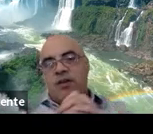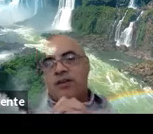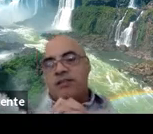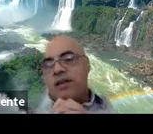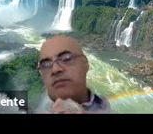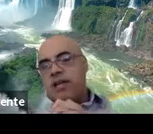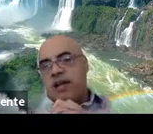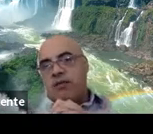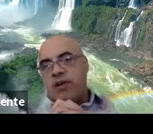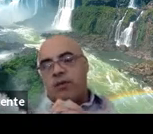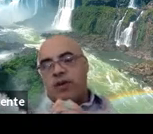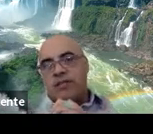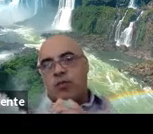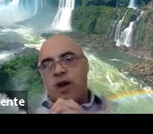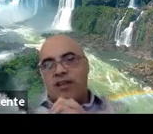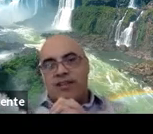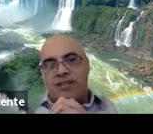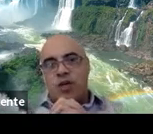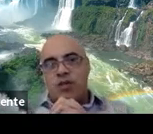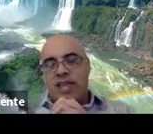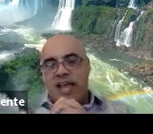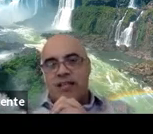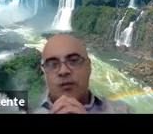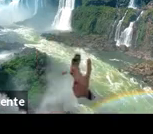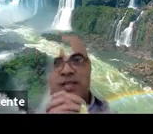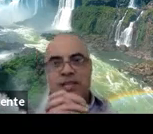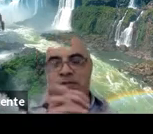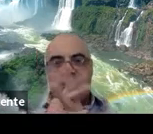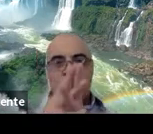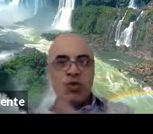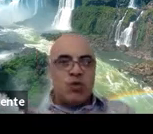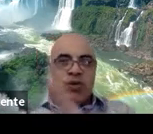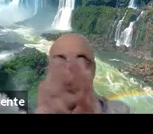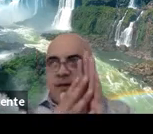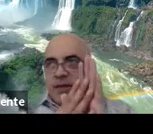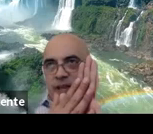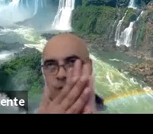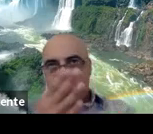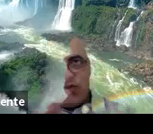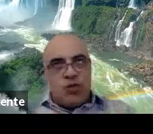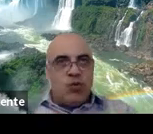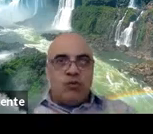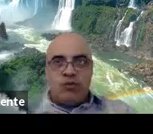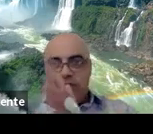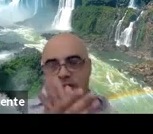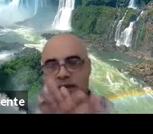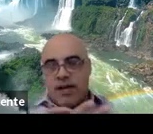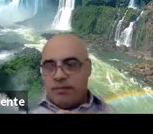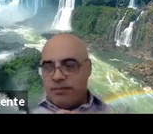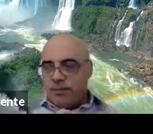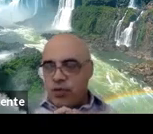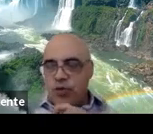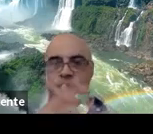think some say that one of the reasons why the show was canceled was it was too